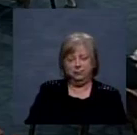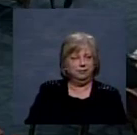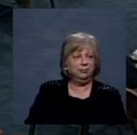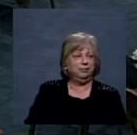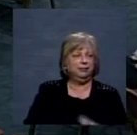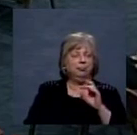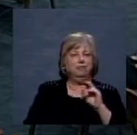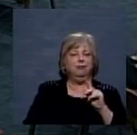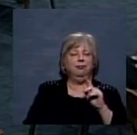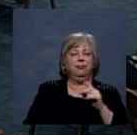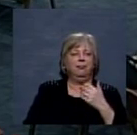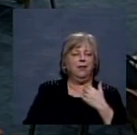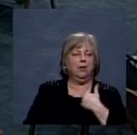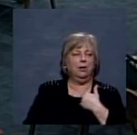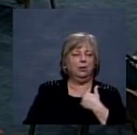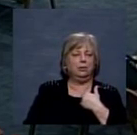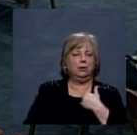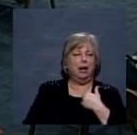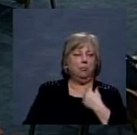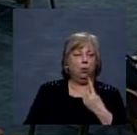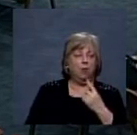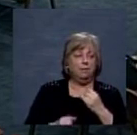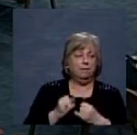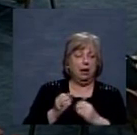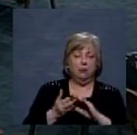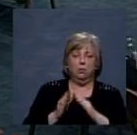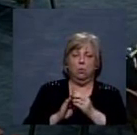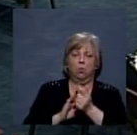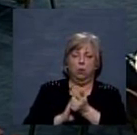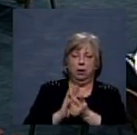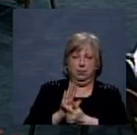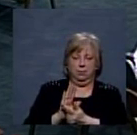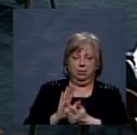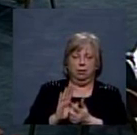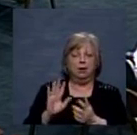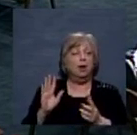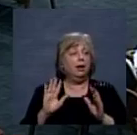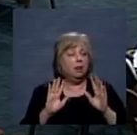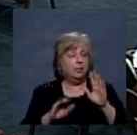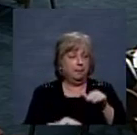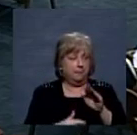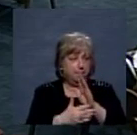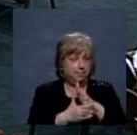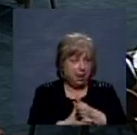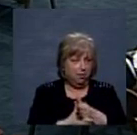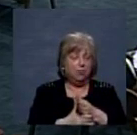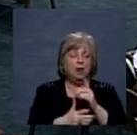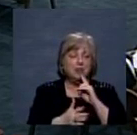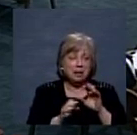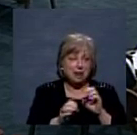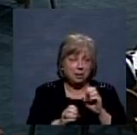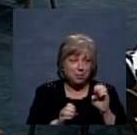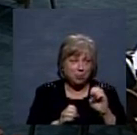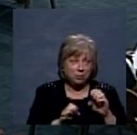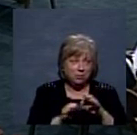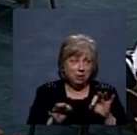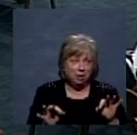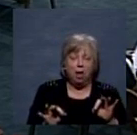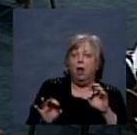Okay, we have one final ordinance on our agenda. Mayor, there's an emergency clause. Oh,